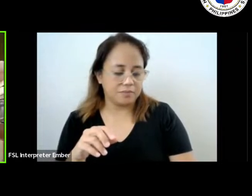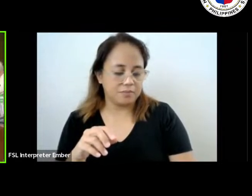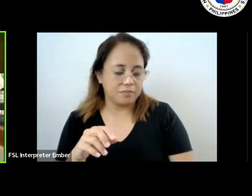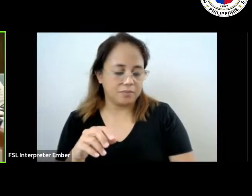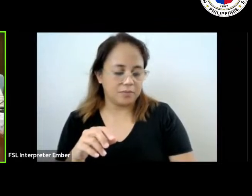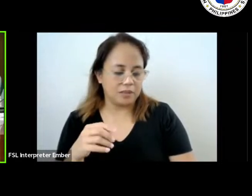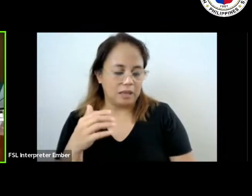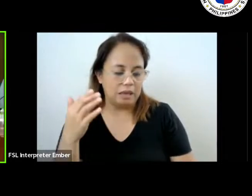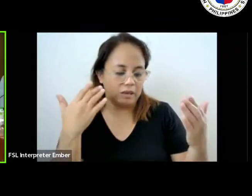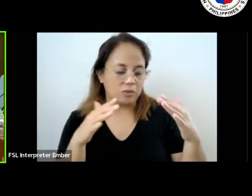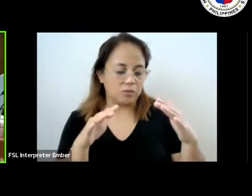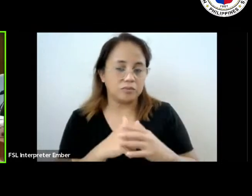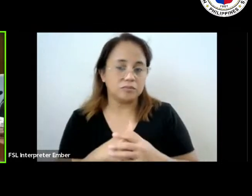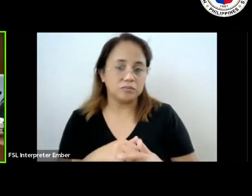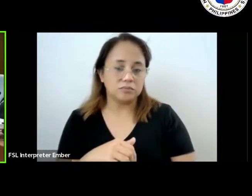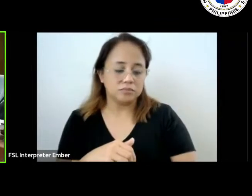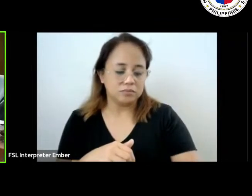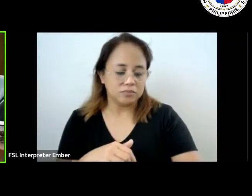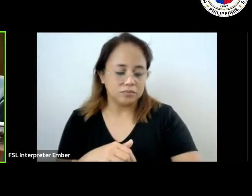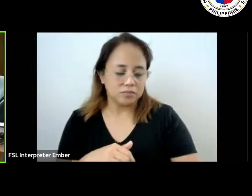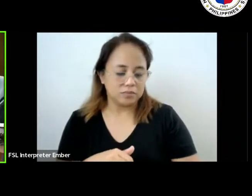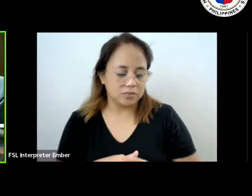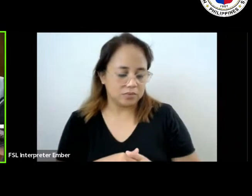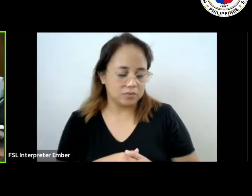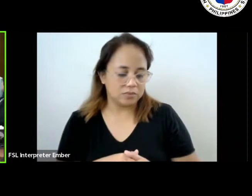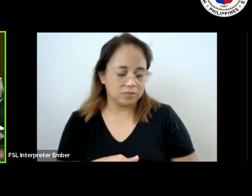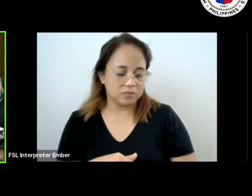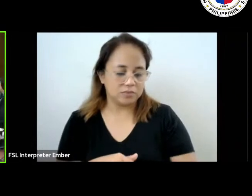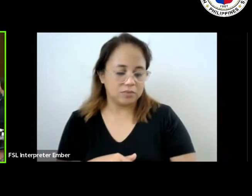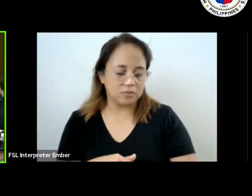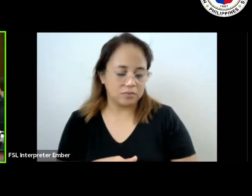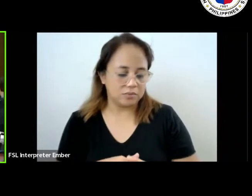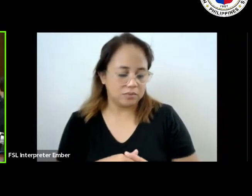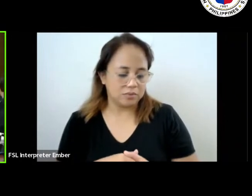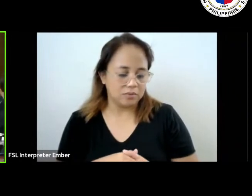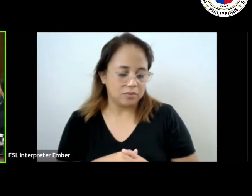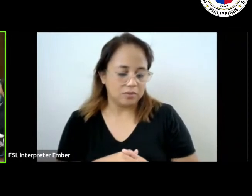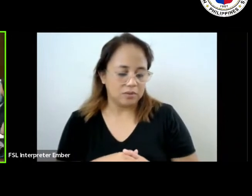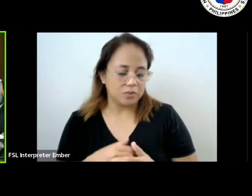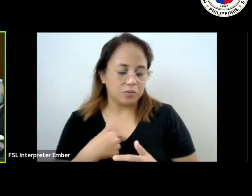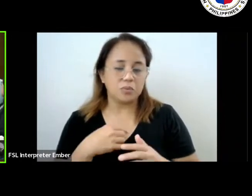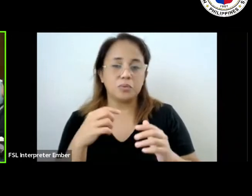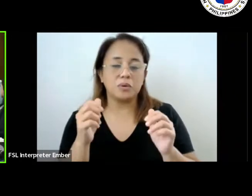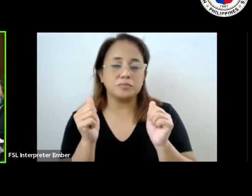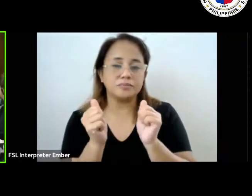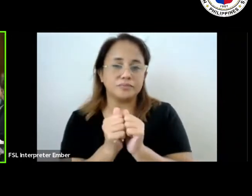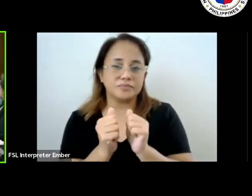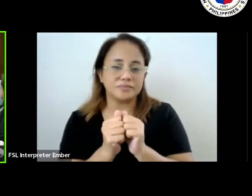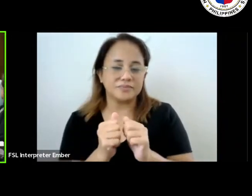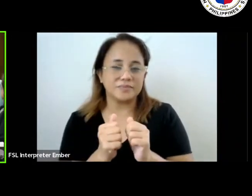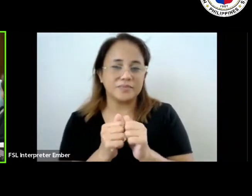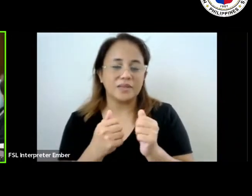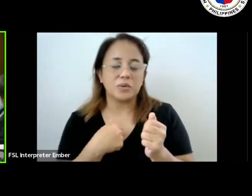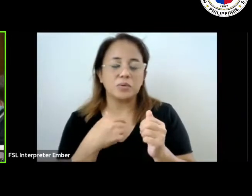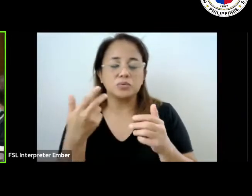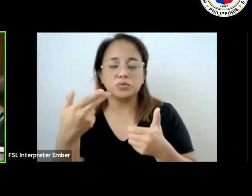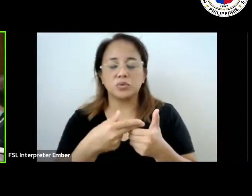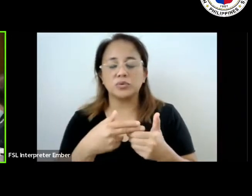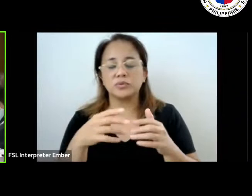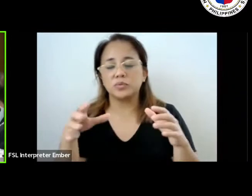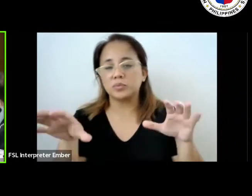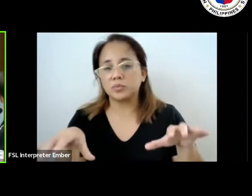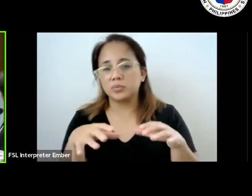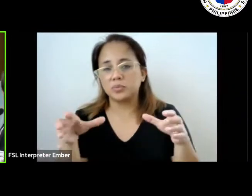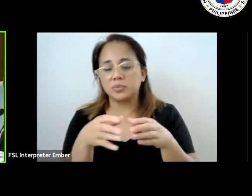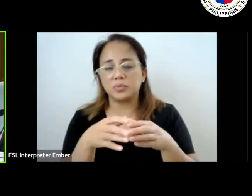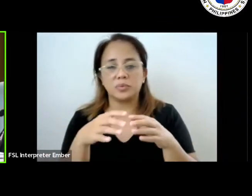I don't think that any of member of Congress here also, sir, came here, sat down, joined the committee hearing because we want to destroy